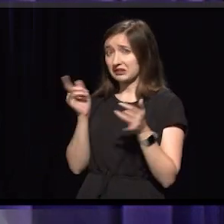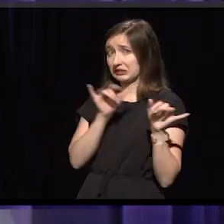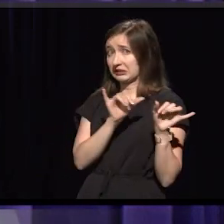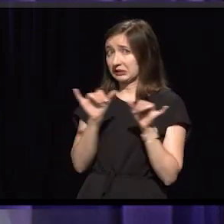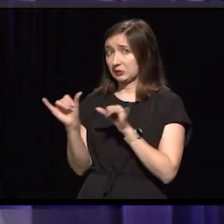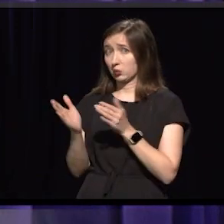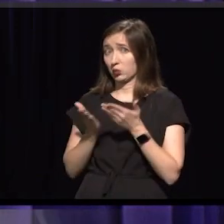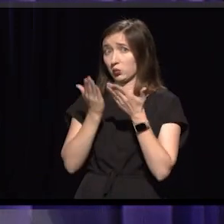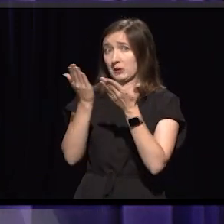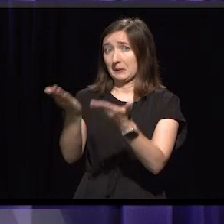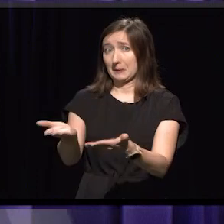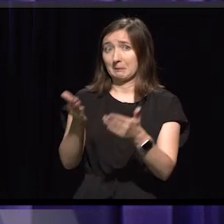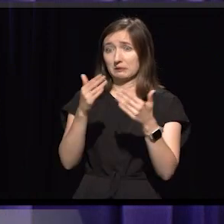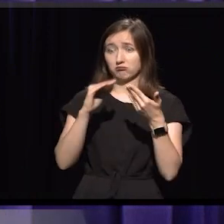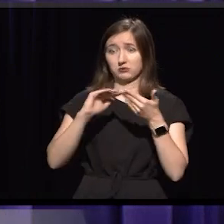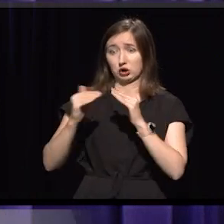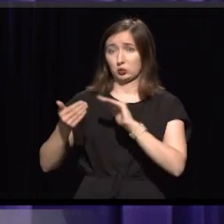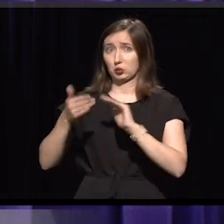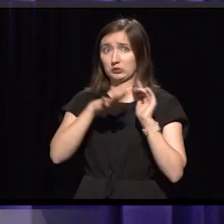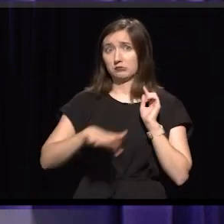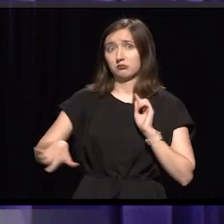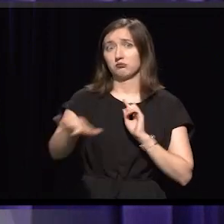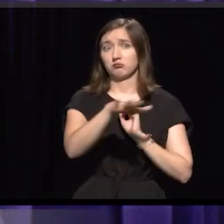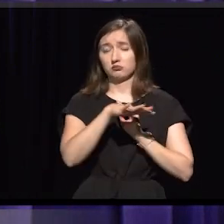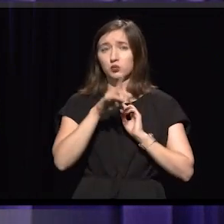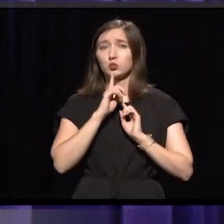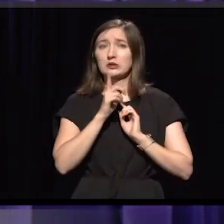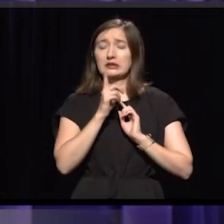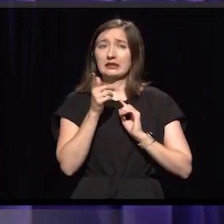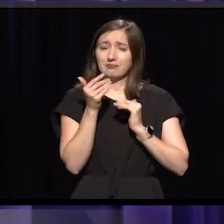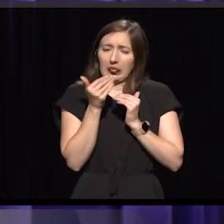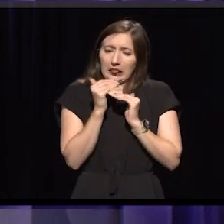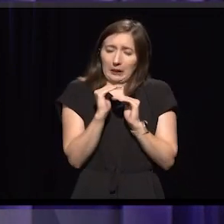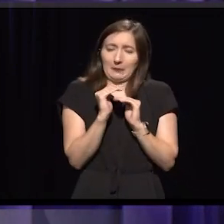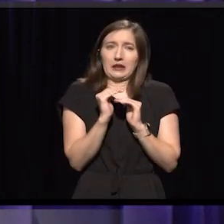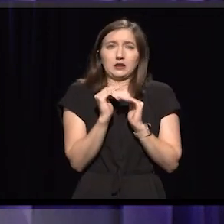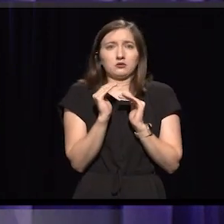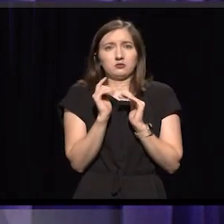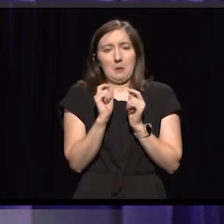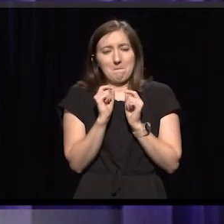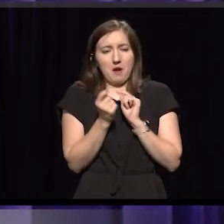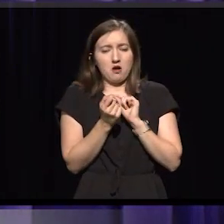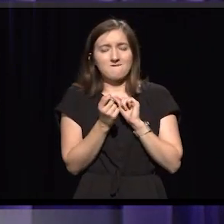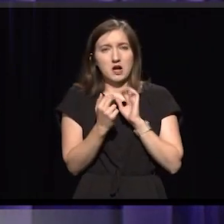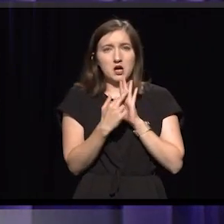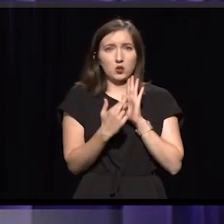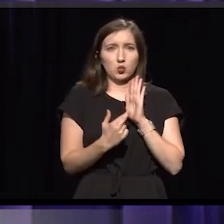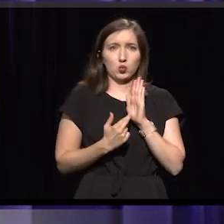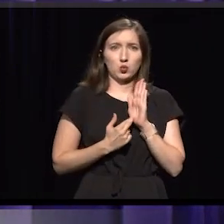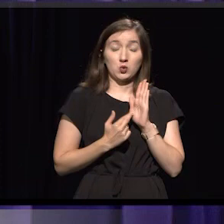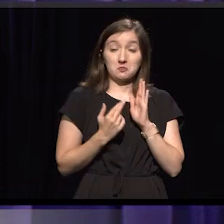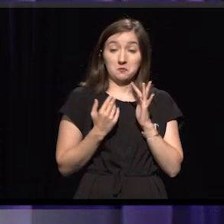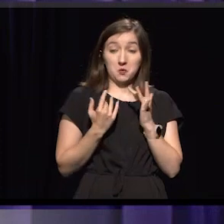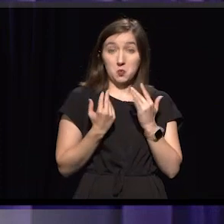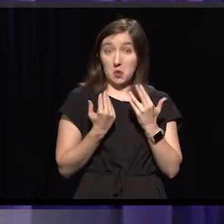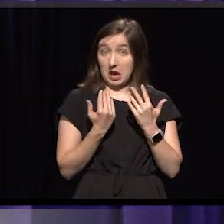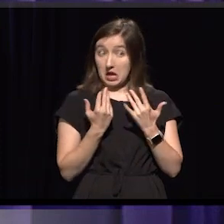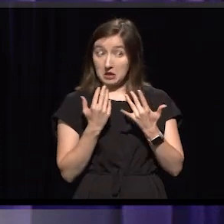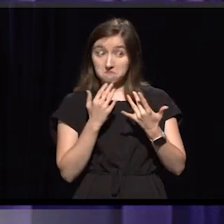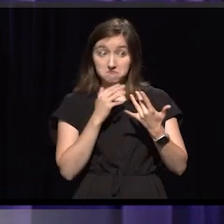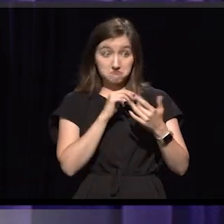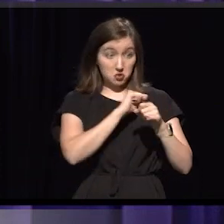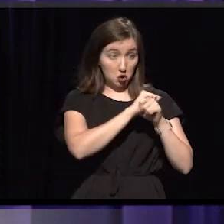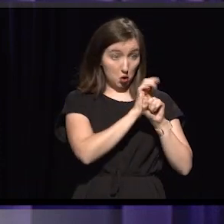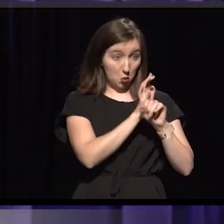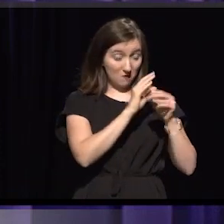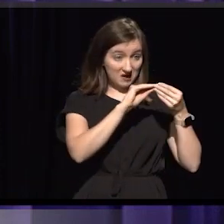community, which is something that's modified and limited until we get to where all the metrics are